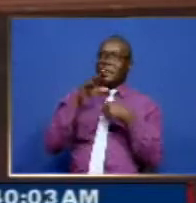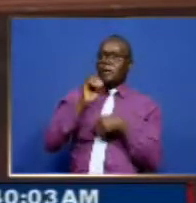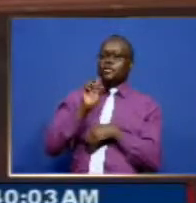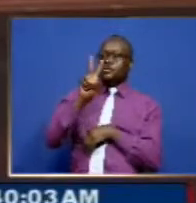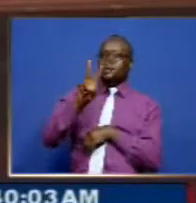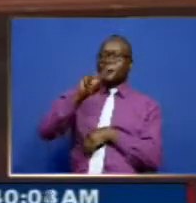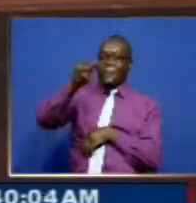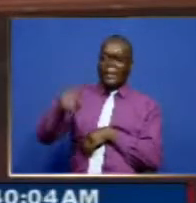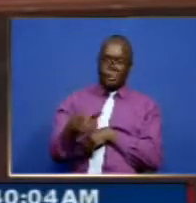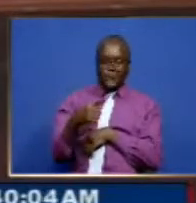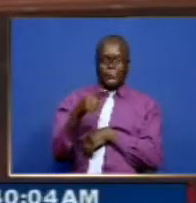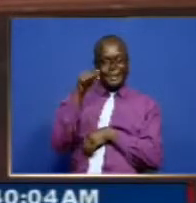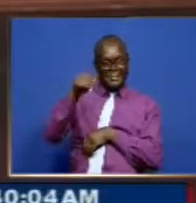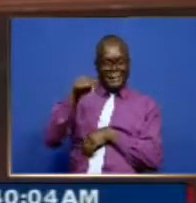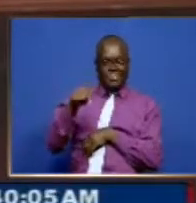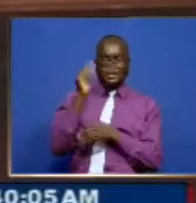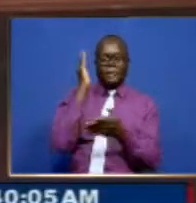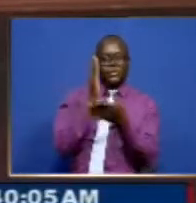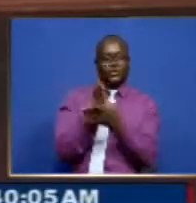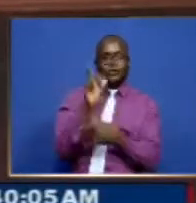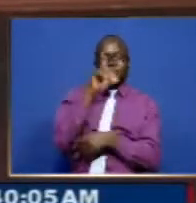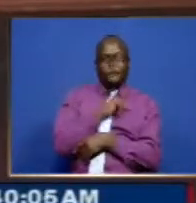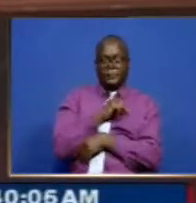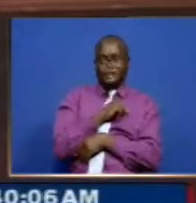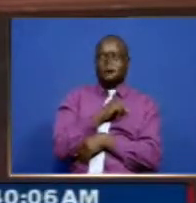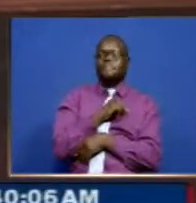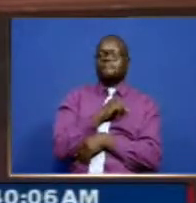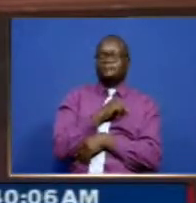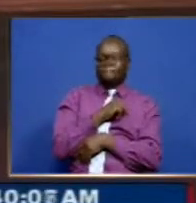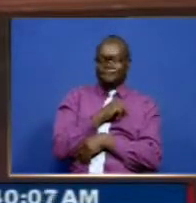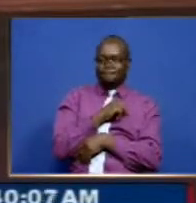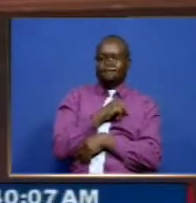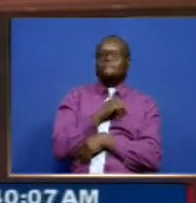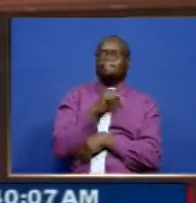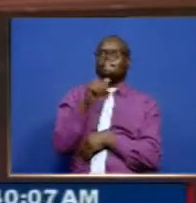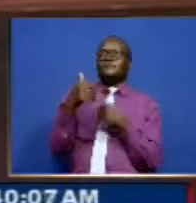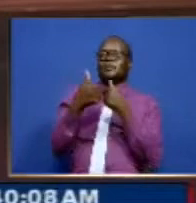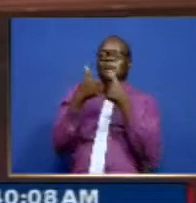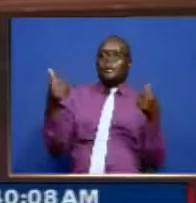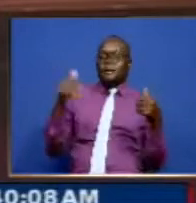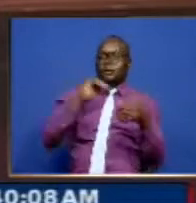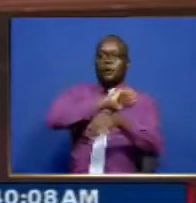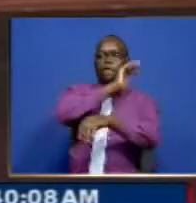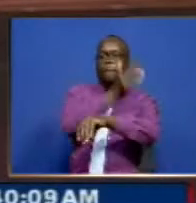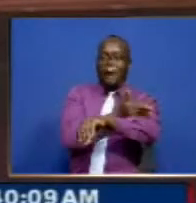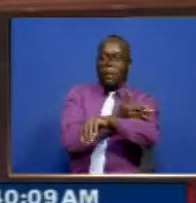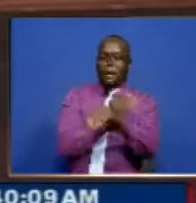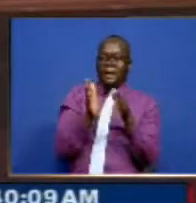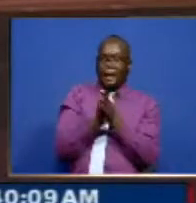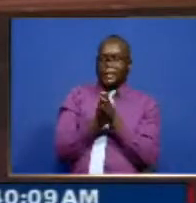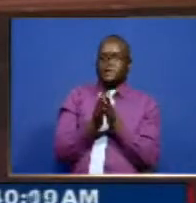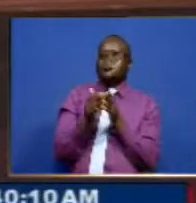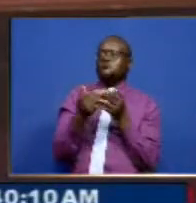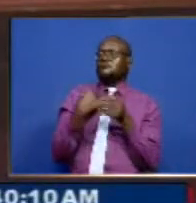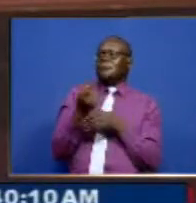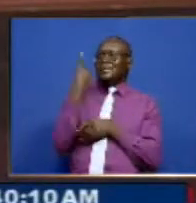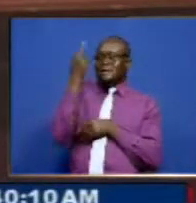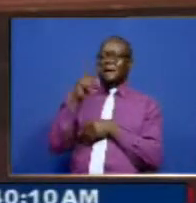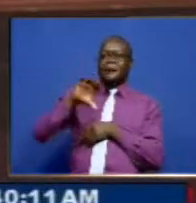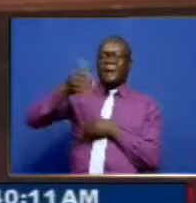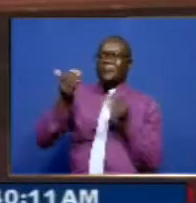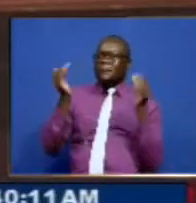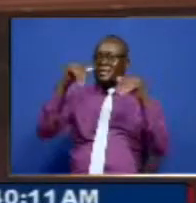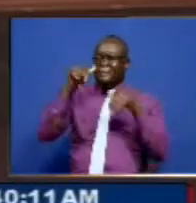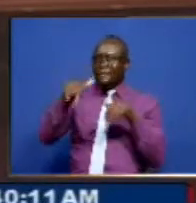70,216,902,000. This is truly an affront to the separation of power, understanding that the County Assembly is